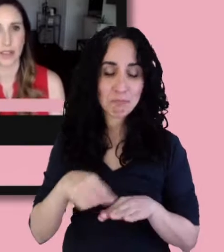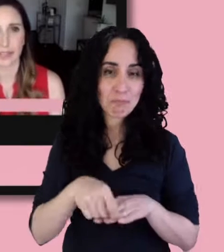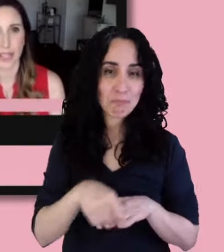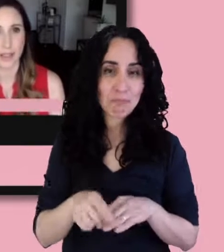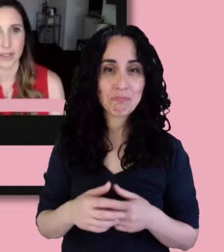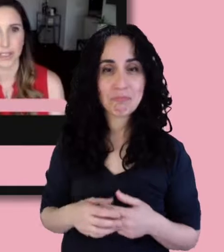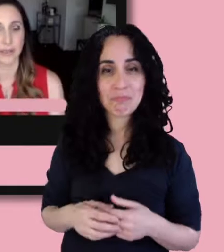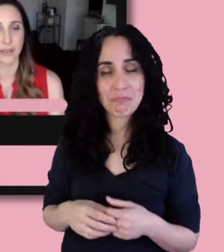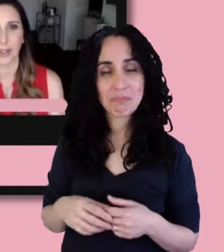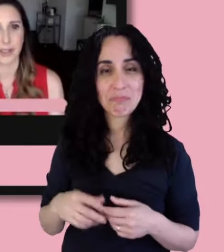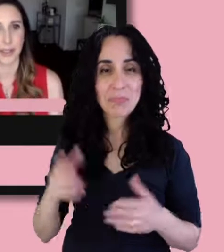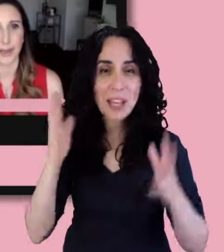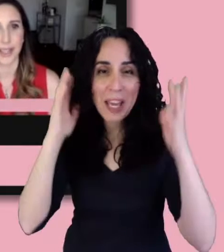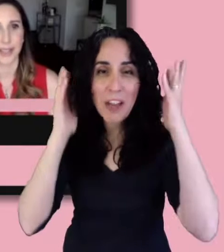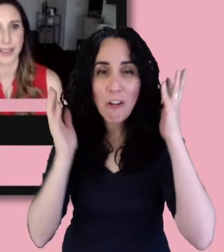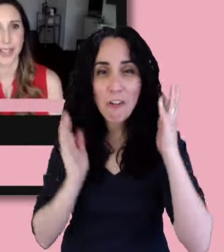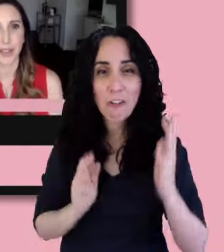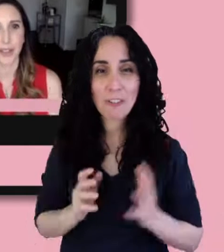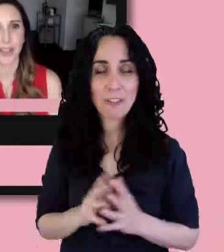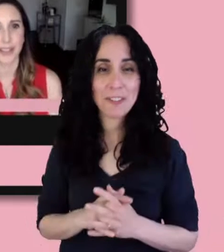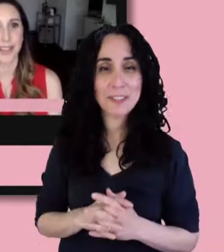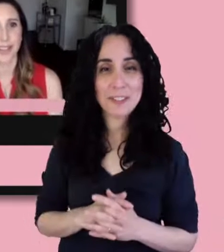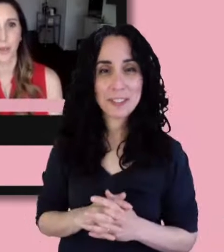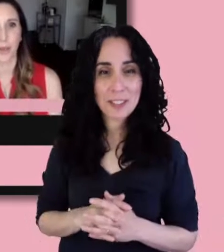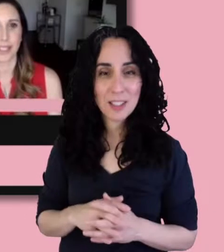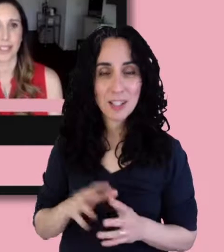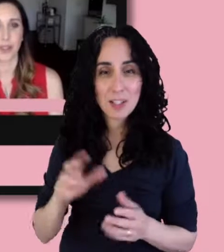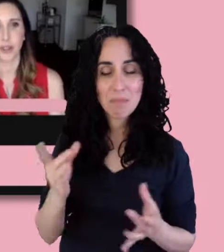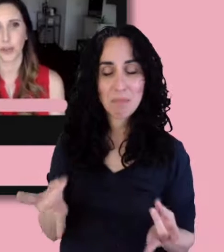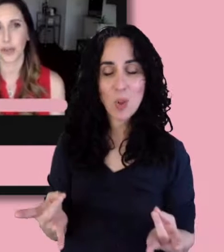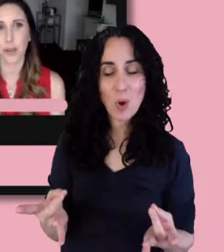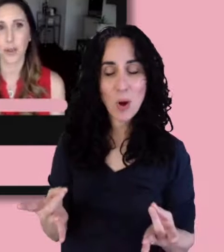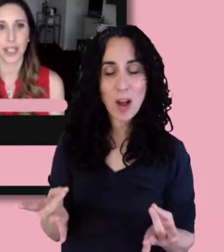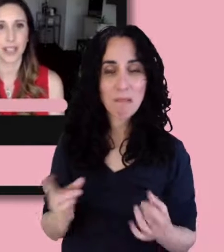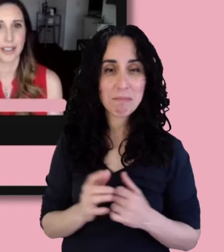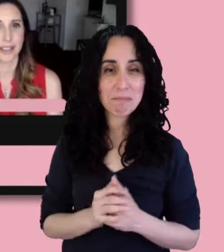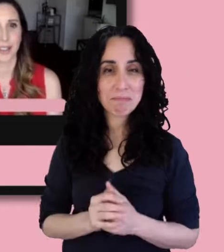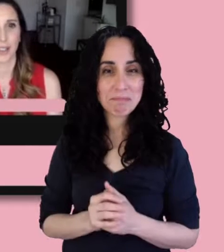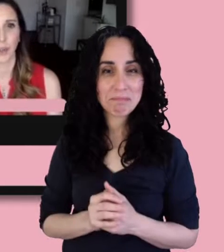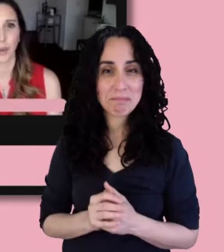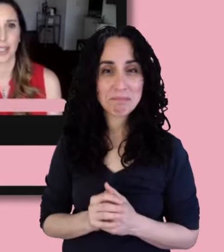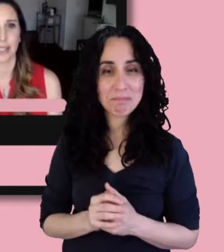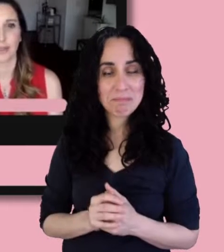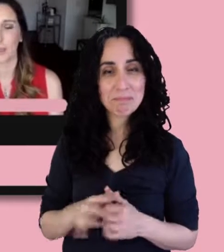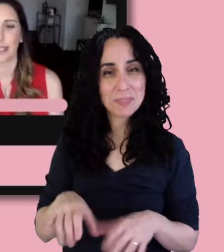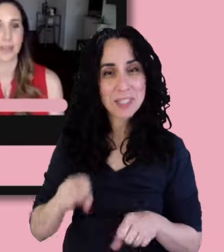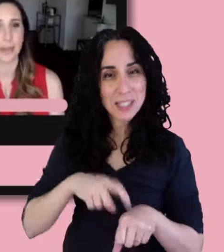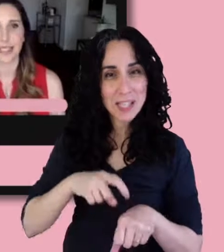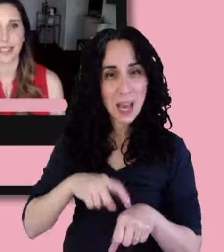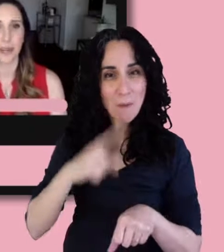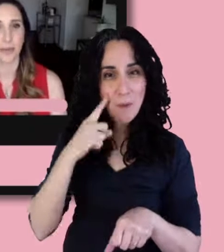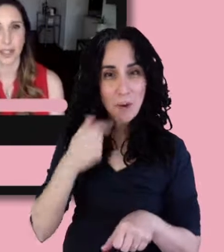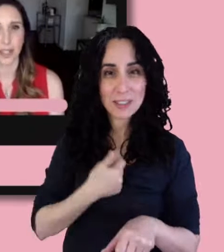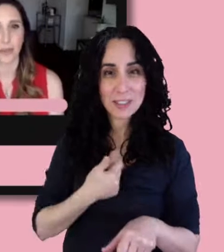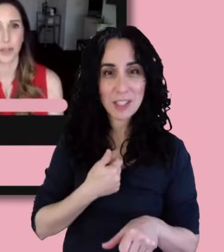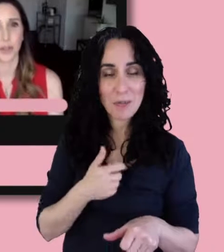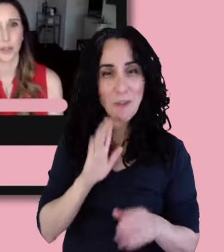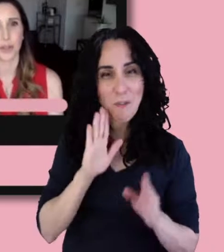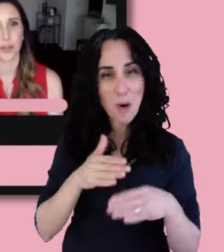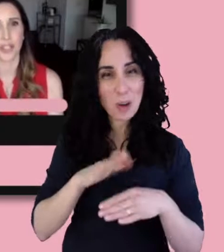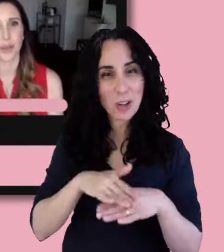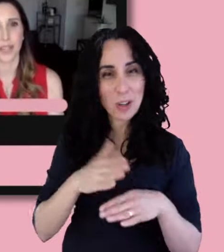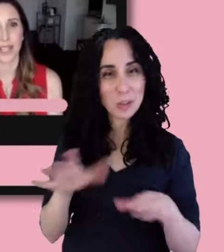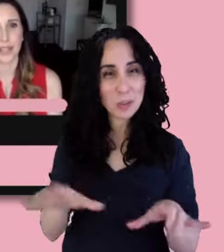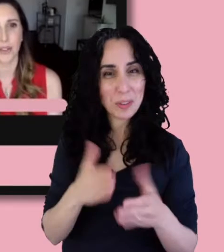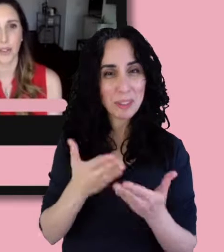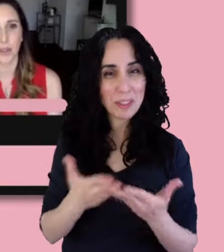our nails and hair done. We do yoga, we make time for ourselves to do some of the